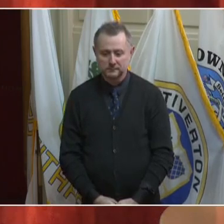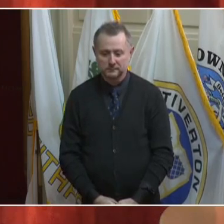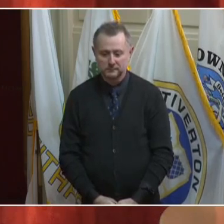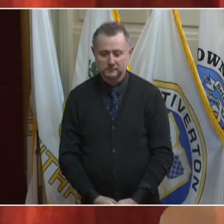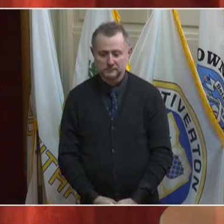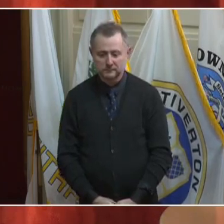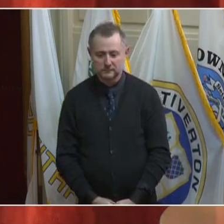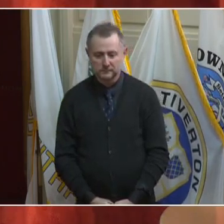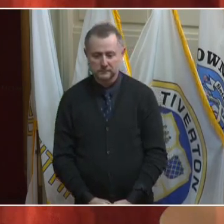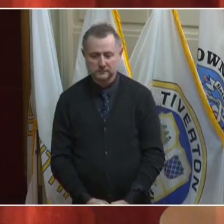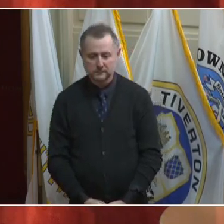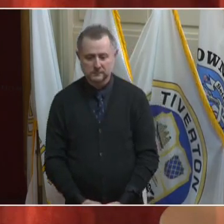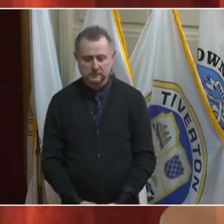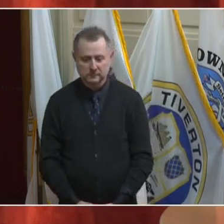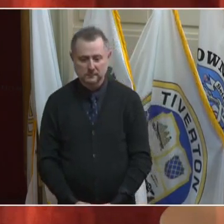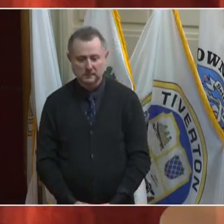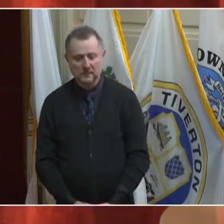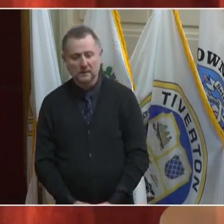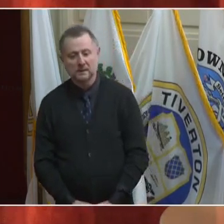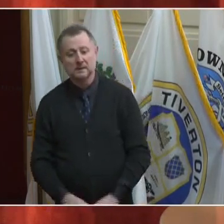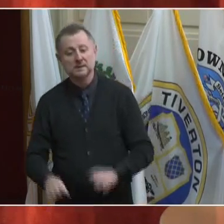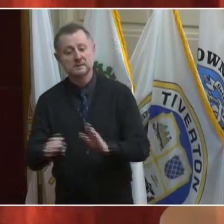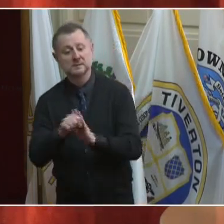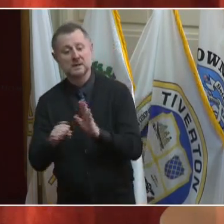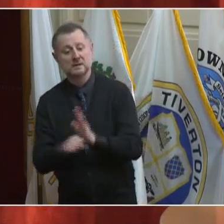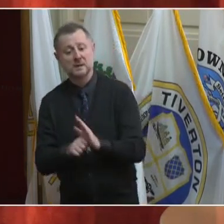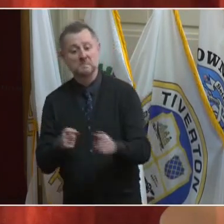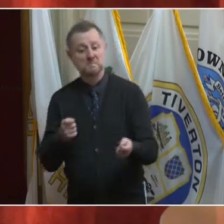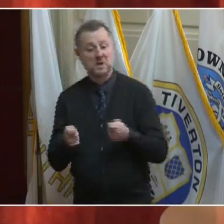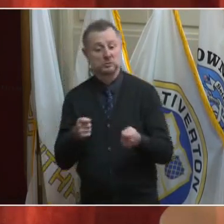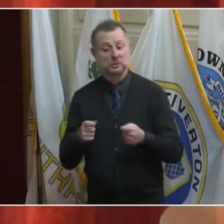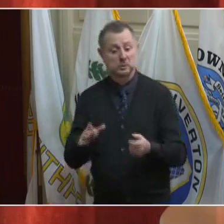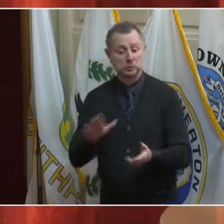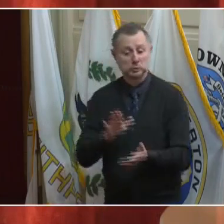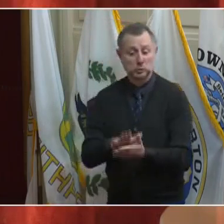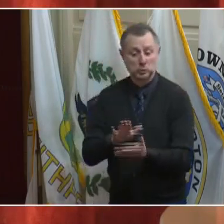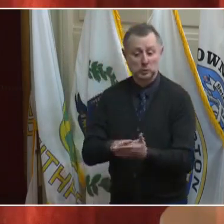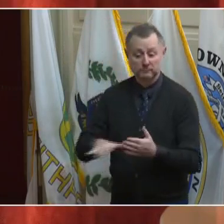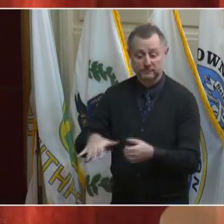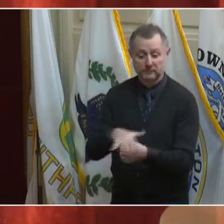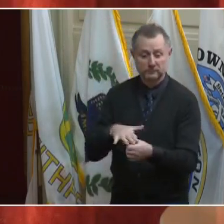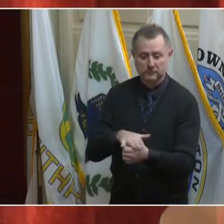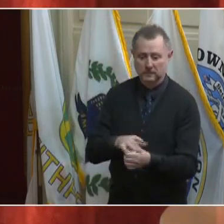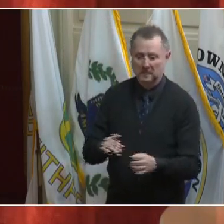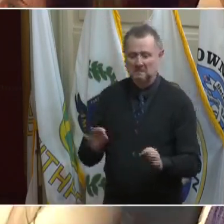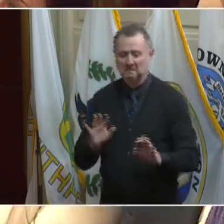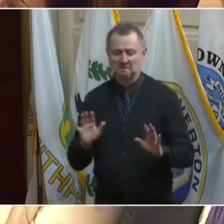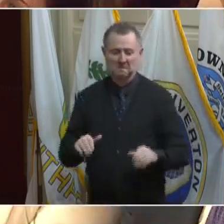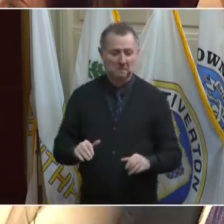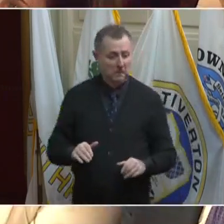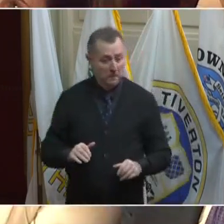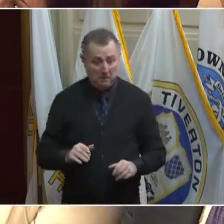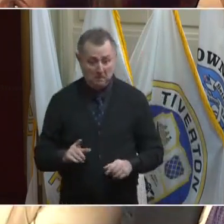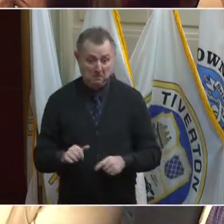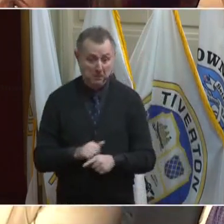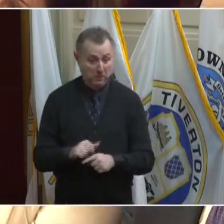When the state manages school districts, it is not a nonchalant exercise. To